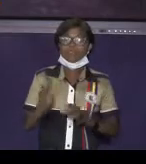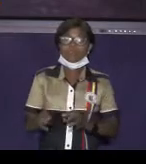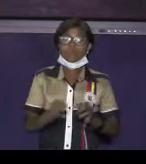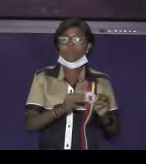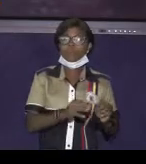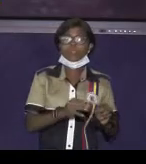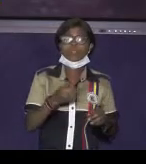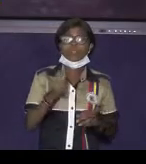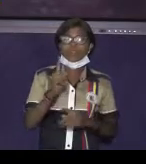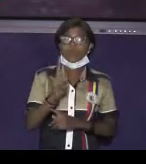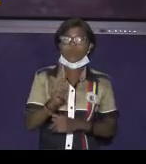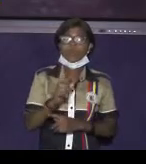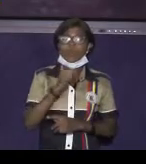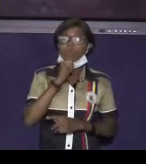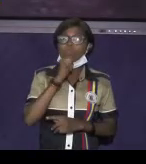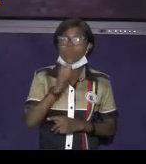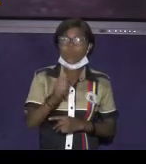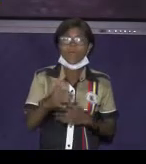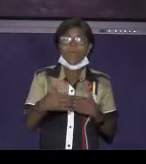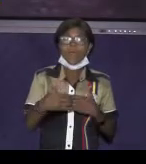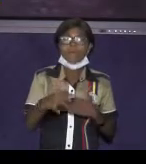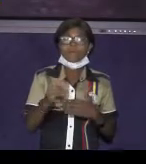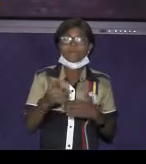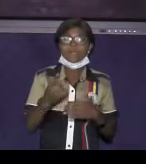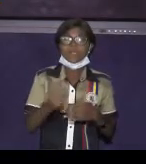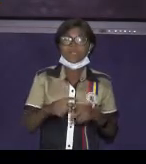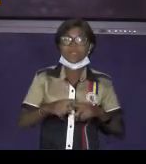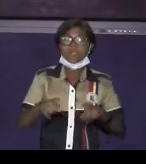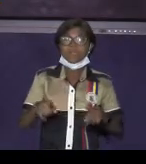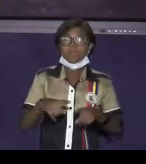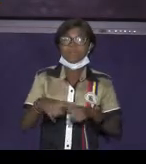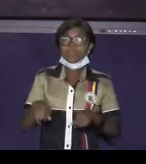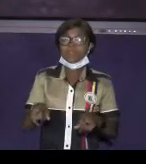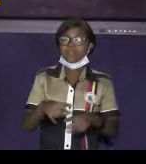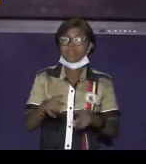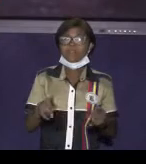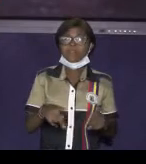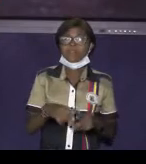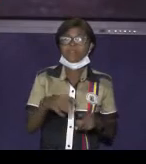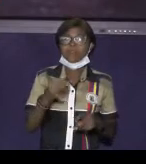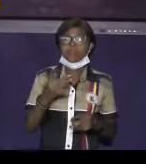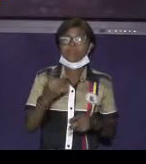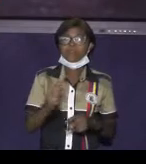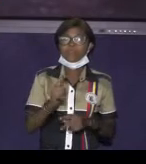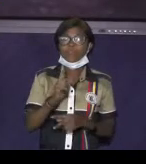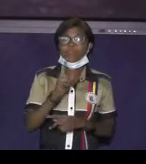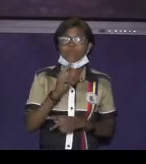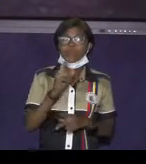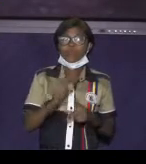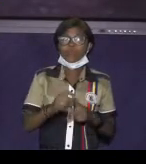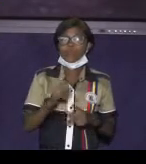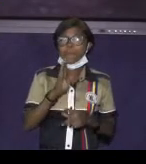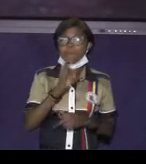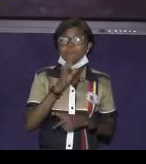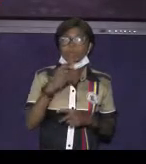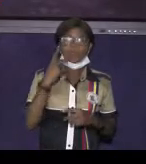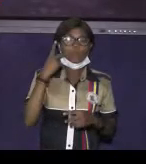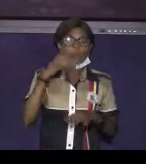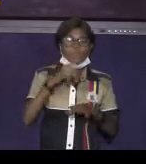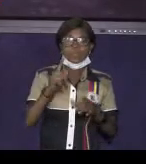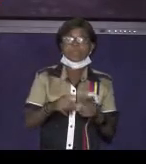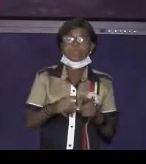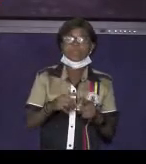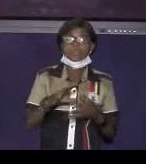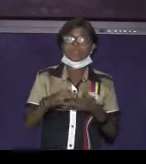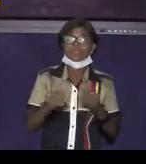word not after the various forms of the verb be. Now, look at this affirmative sentence.